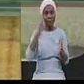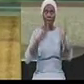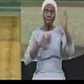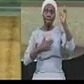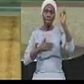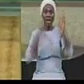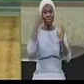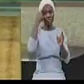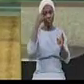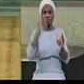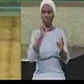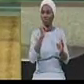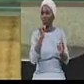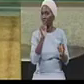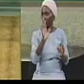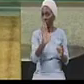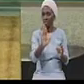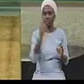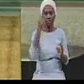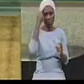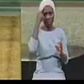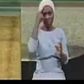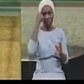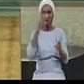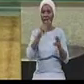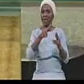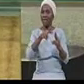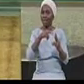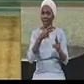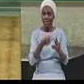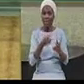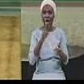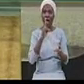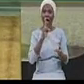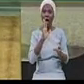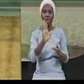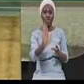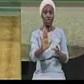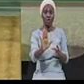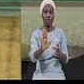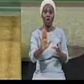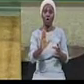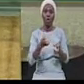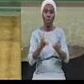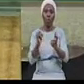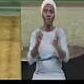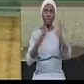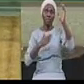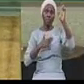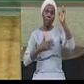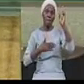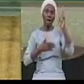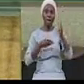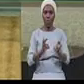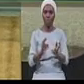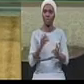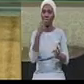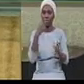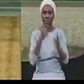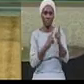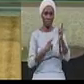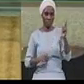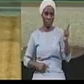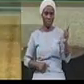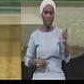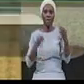not your thoughts, neither are your ways my ways, says the Lord. Many times when